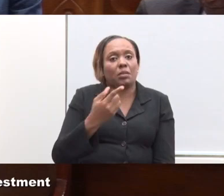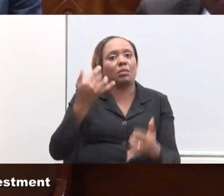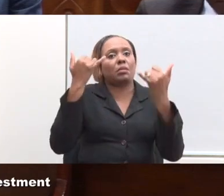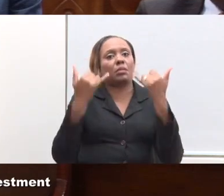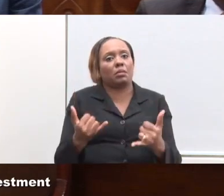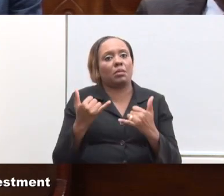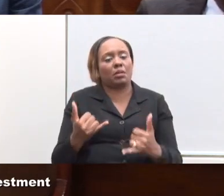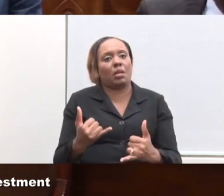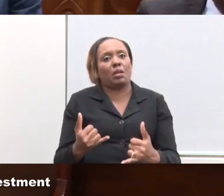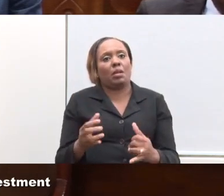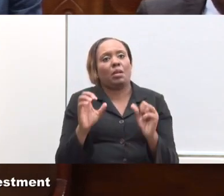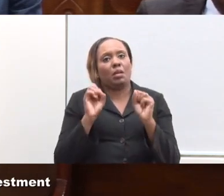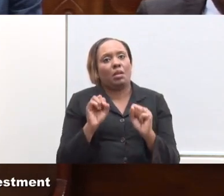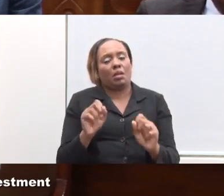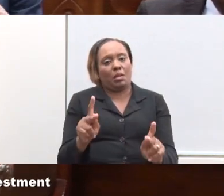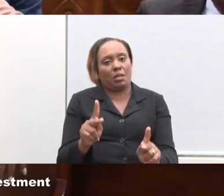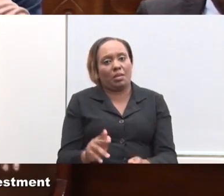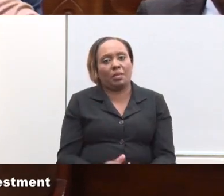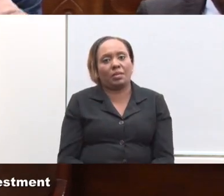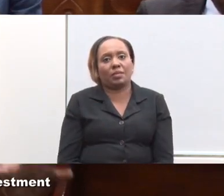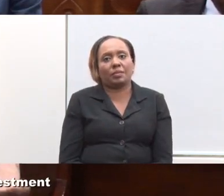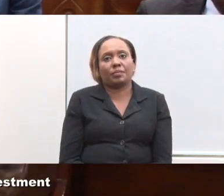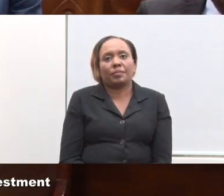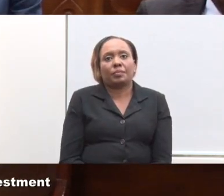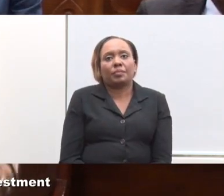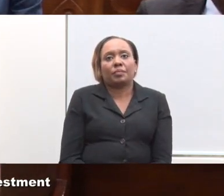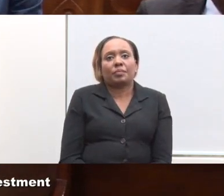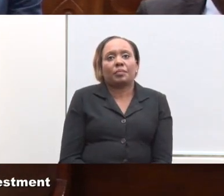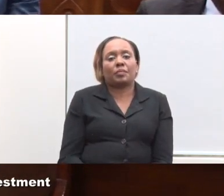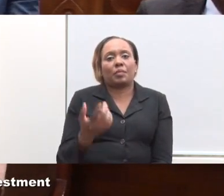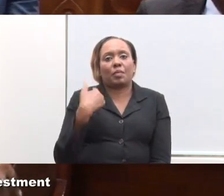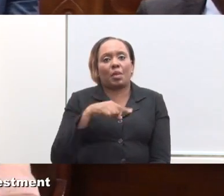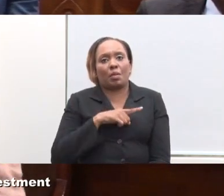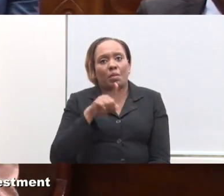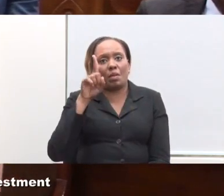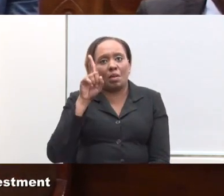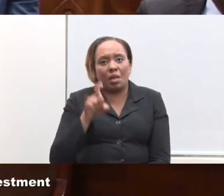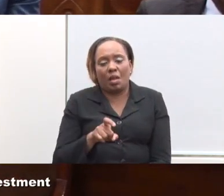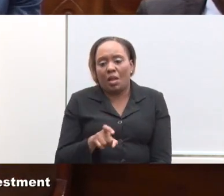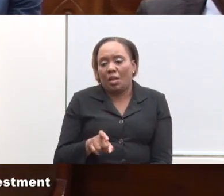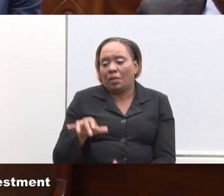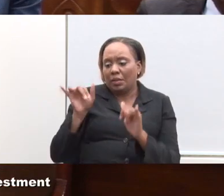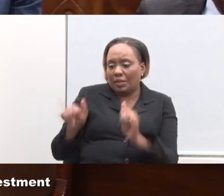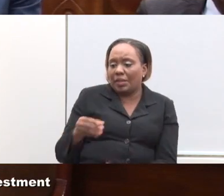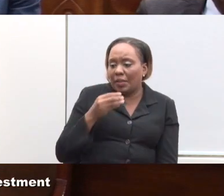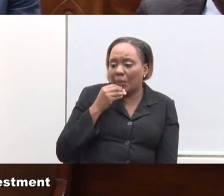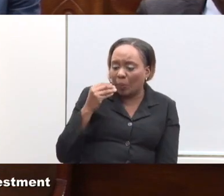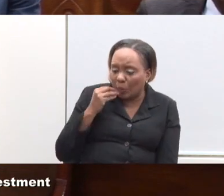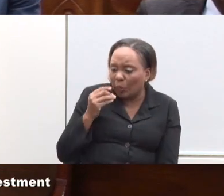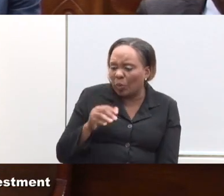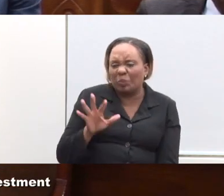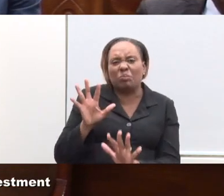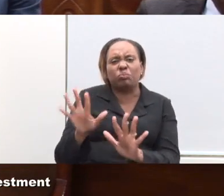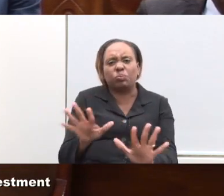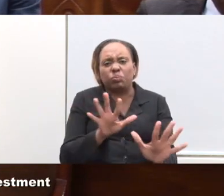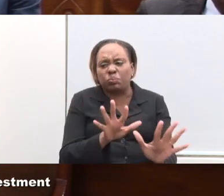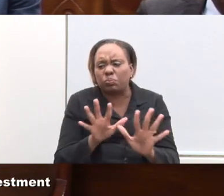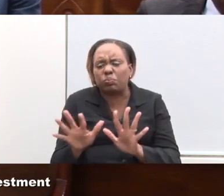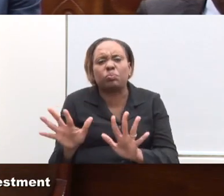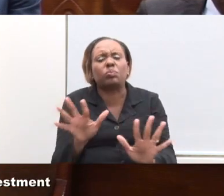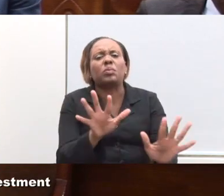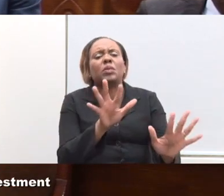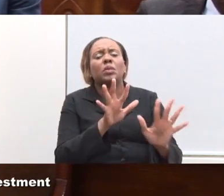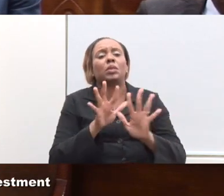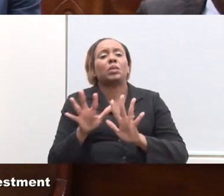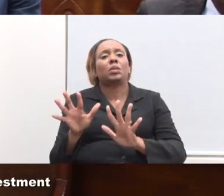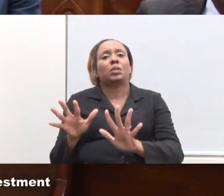chance, as we have to cool it down, stay off the road a little bit. Now is the chance to